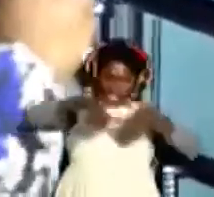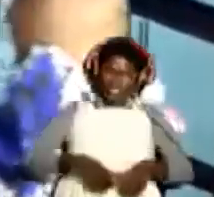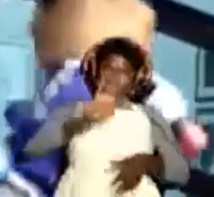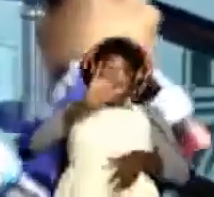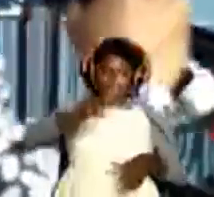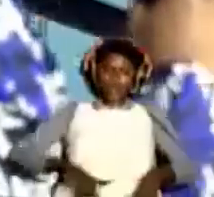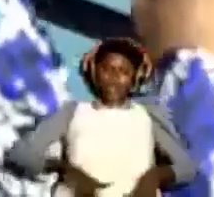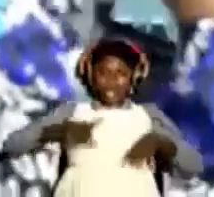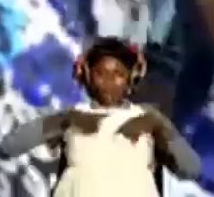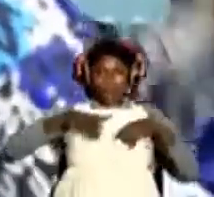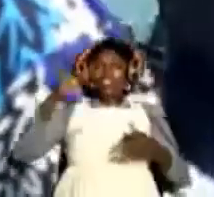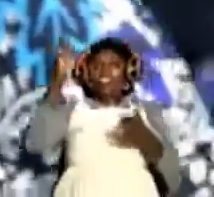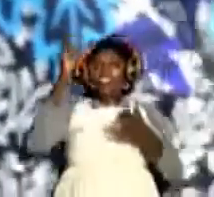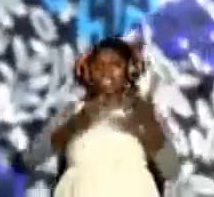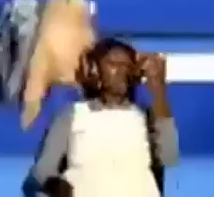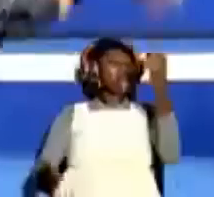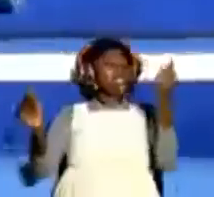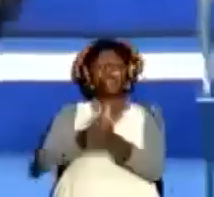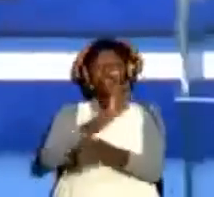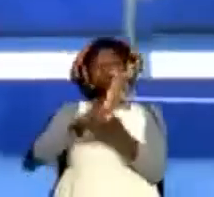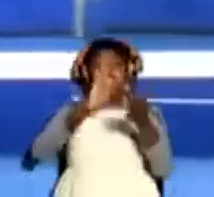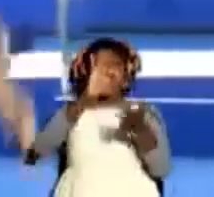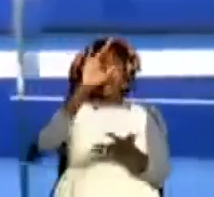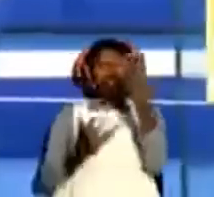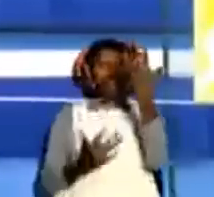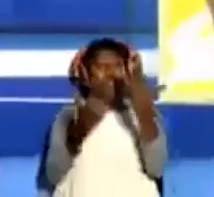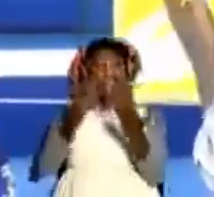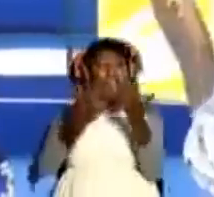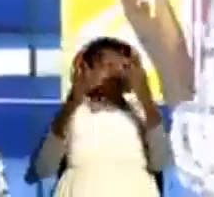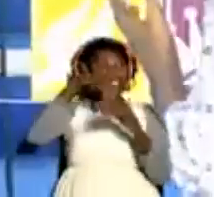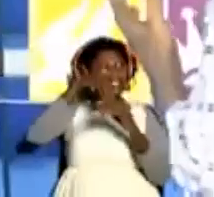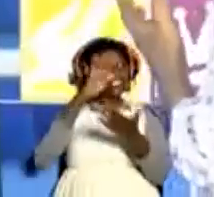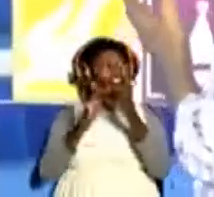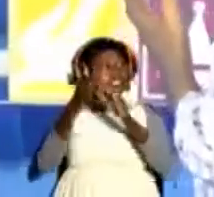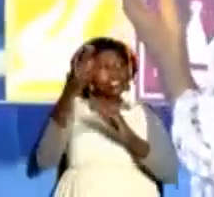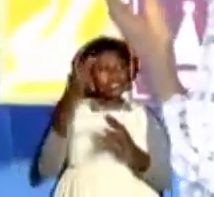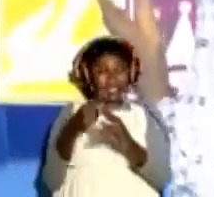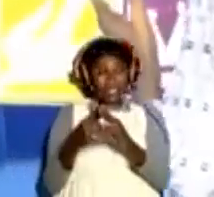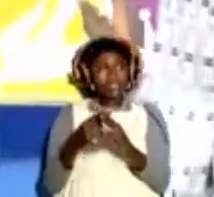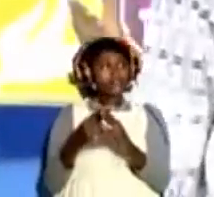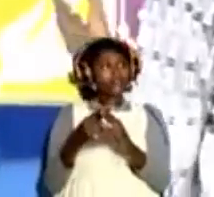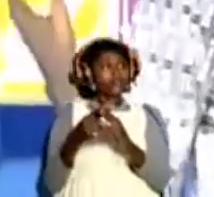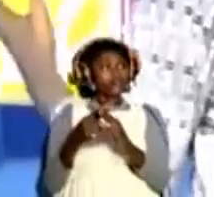spiritually, they catch fire now in the name of Jesus.